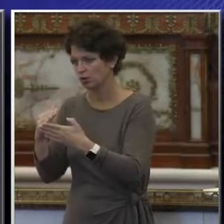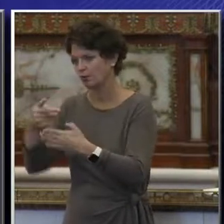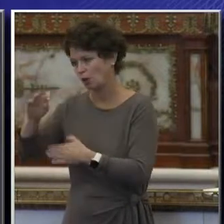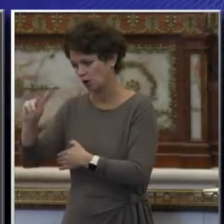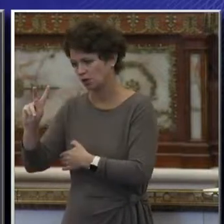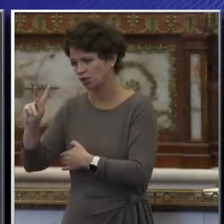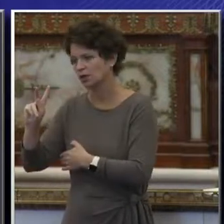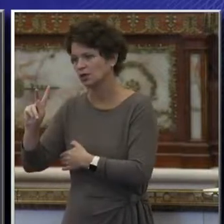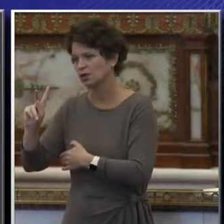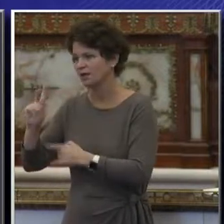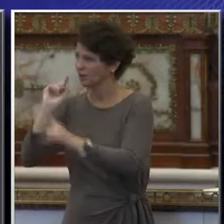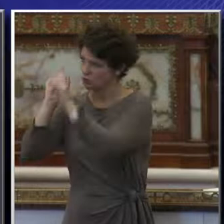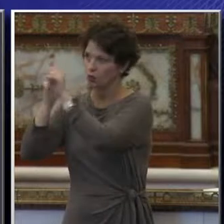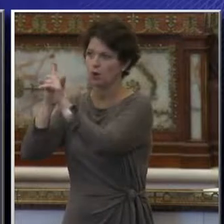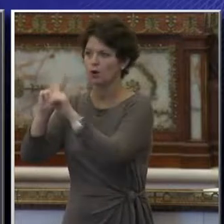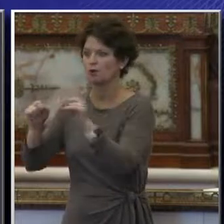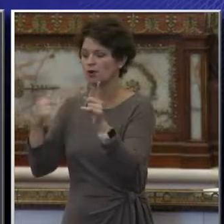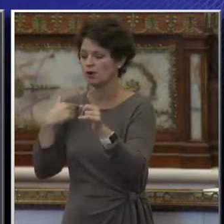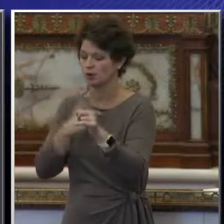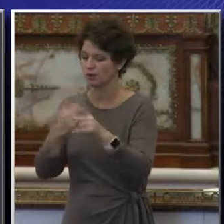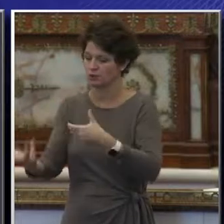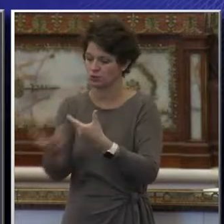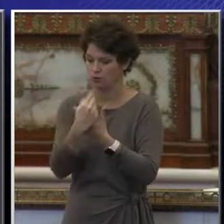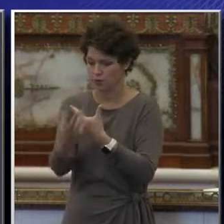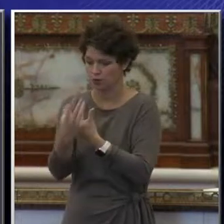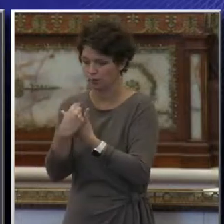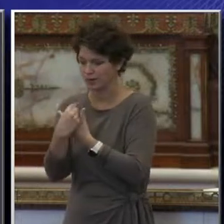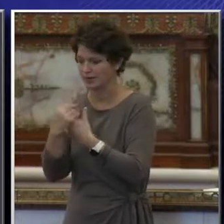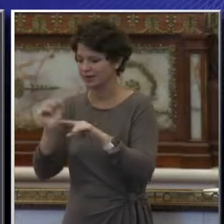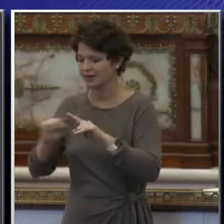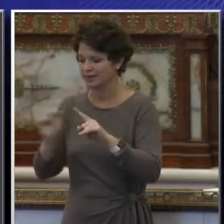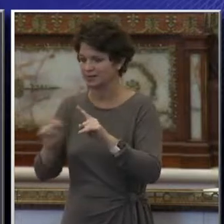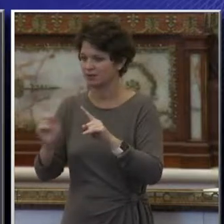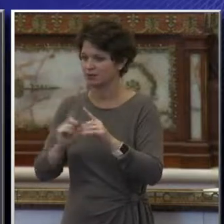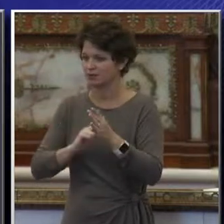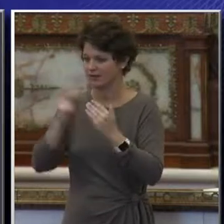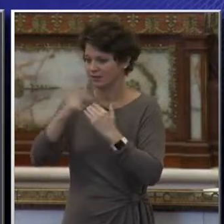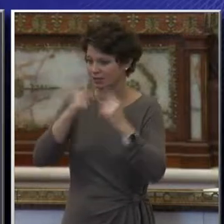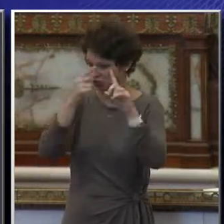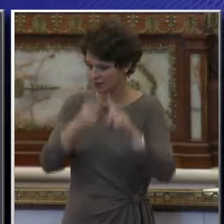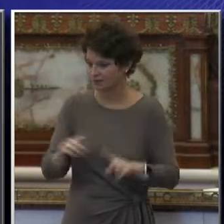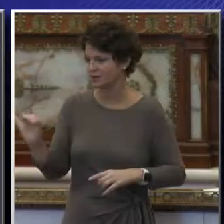And specifically, we're looking to incorporate different initiatives,